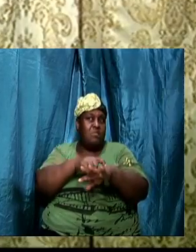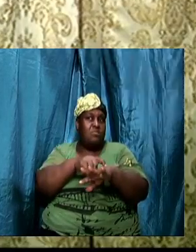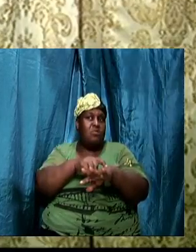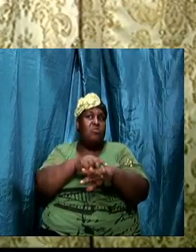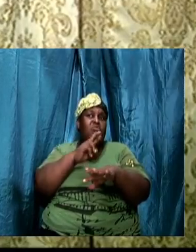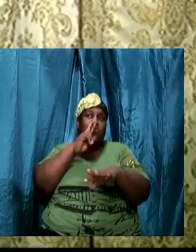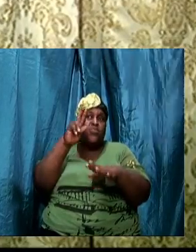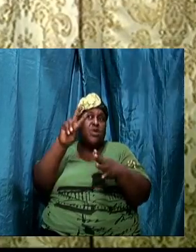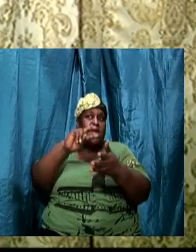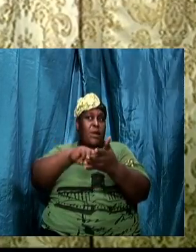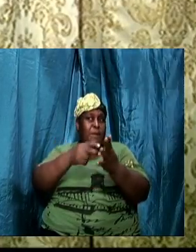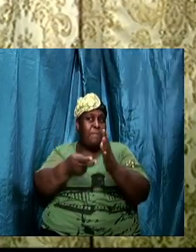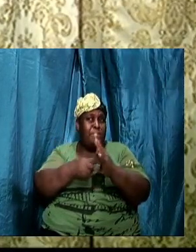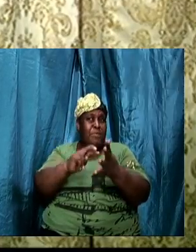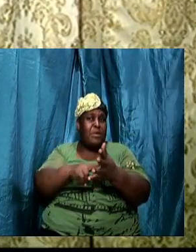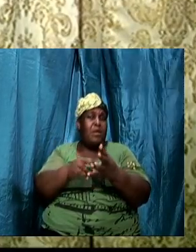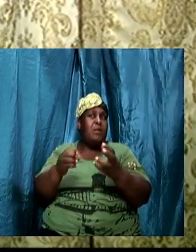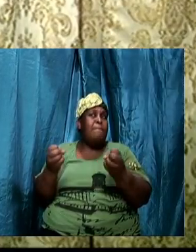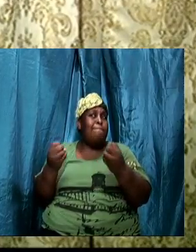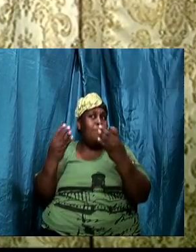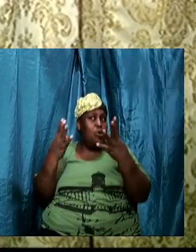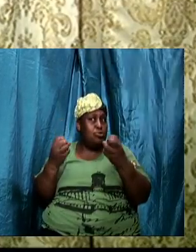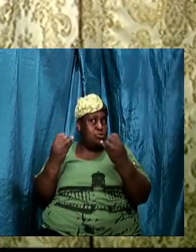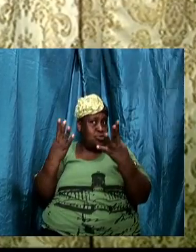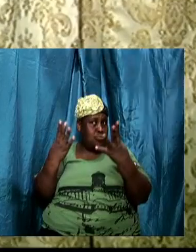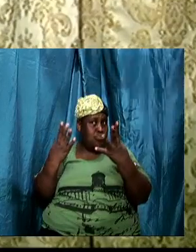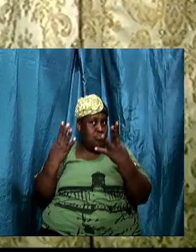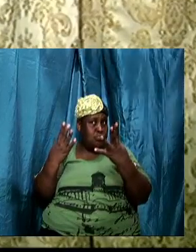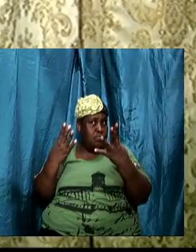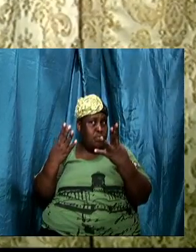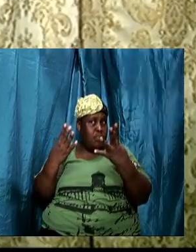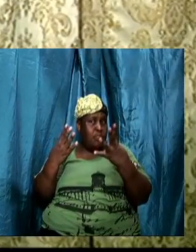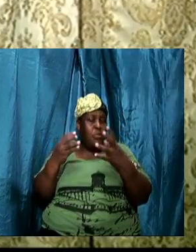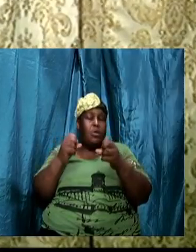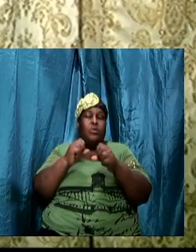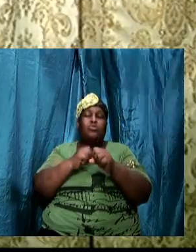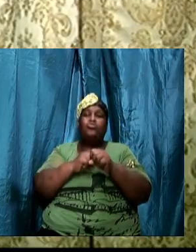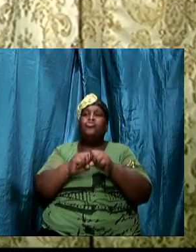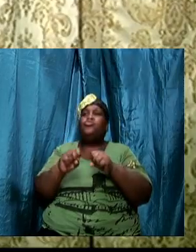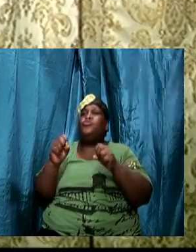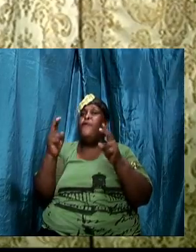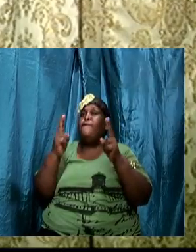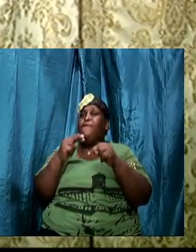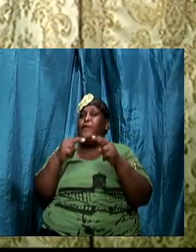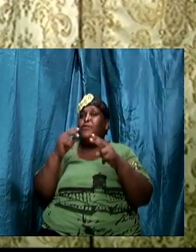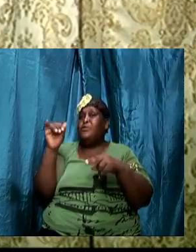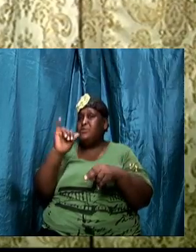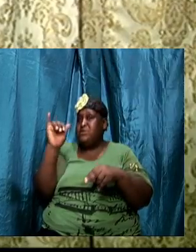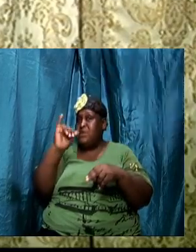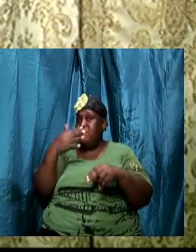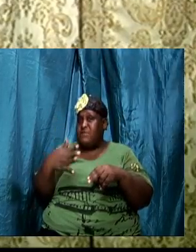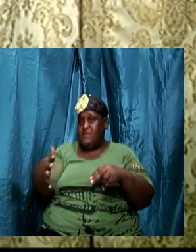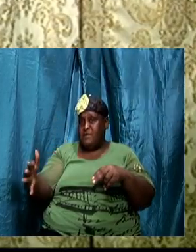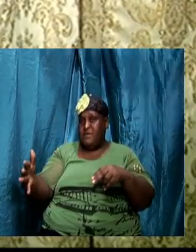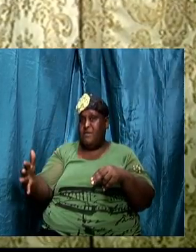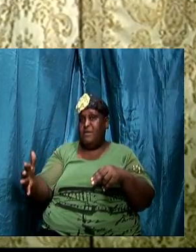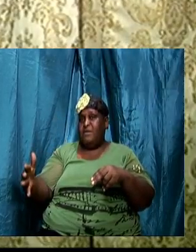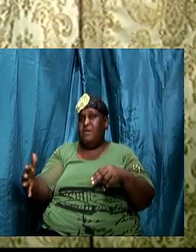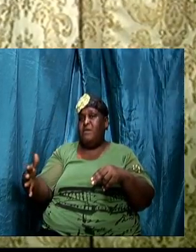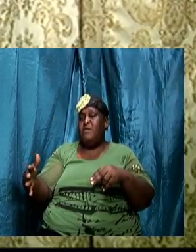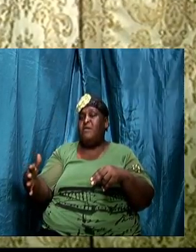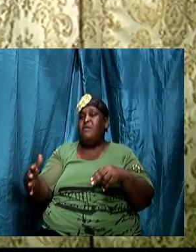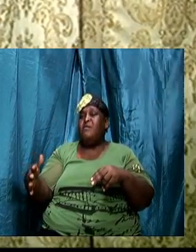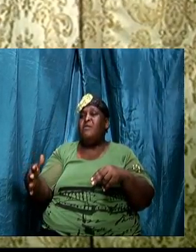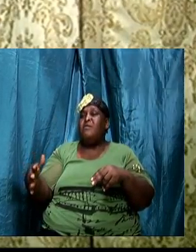a whole lot, yes? And so the very same thing applied to